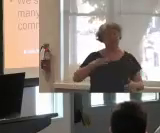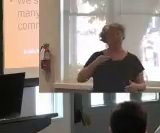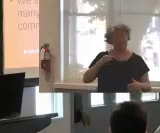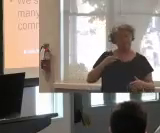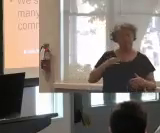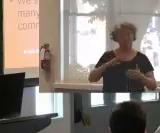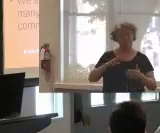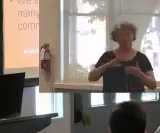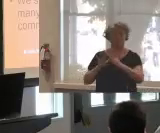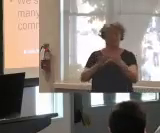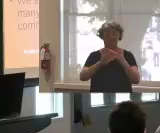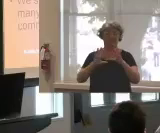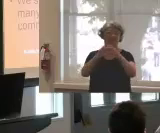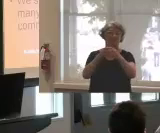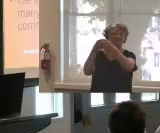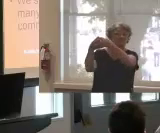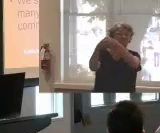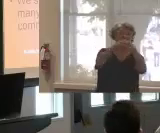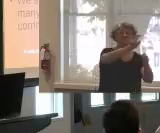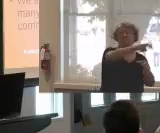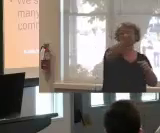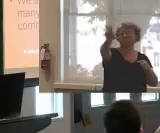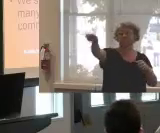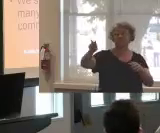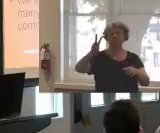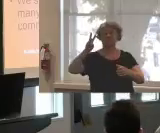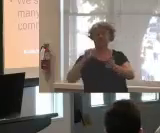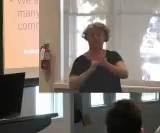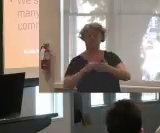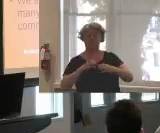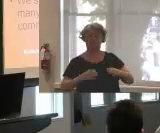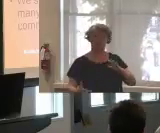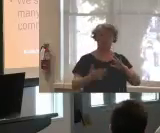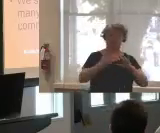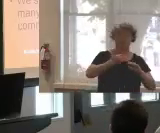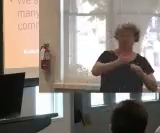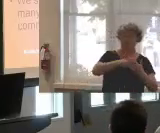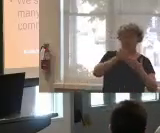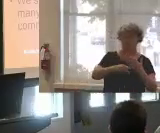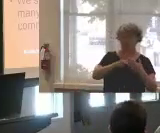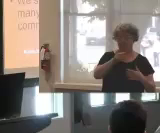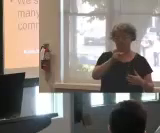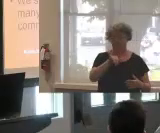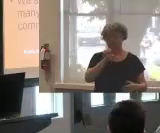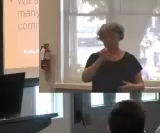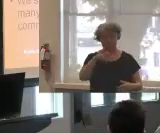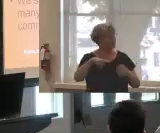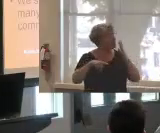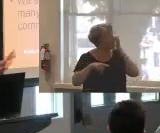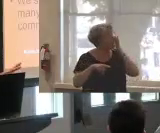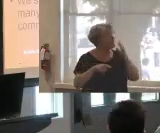program and community outings. Approximately 6,000 clients have accessed the NYEP program. We serve newcomer youth from many